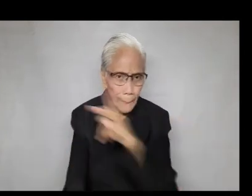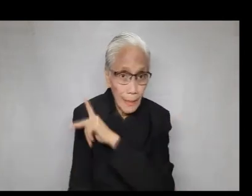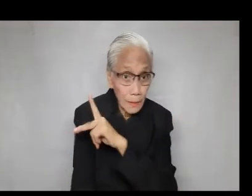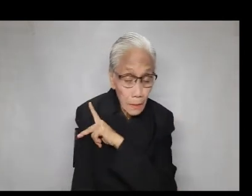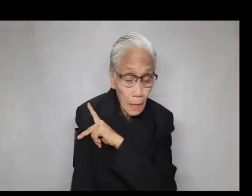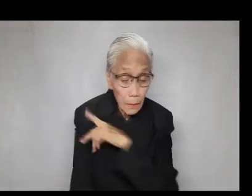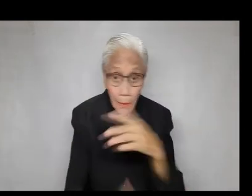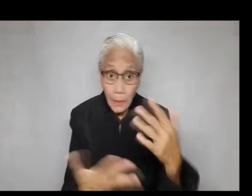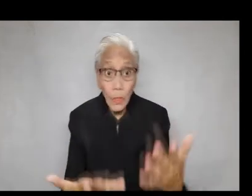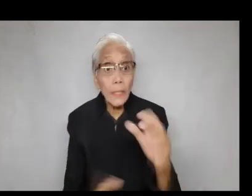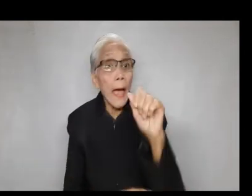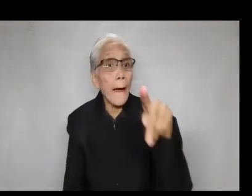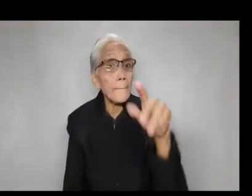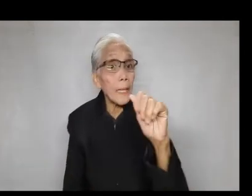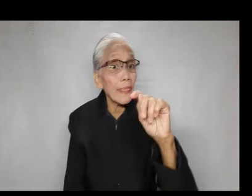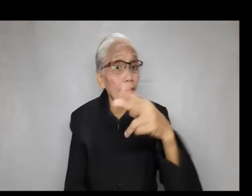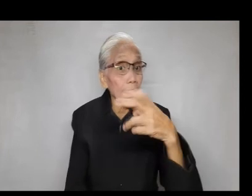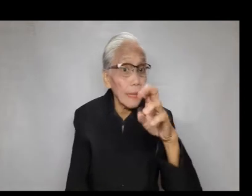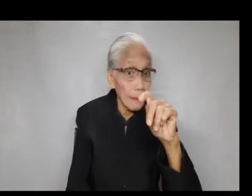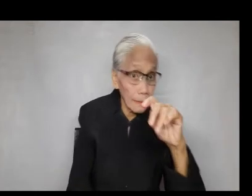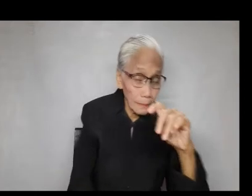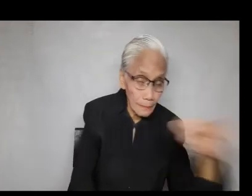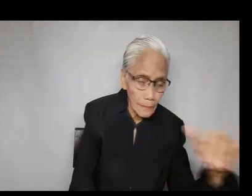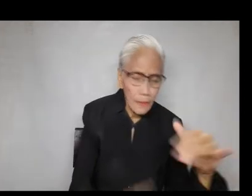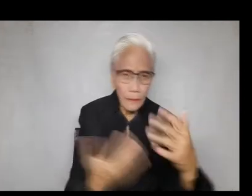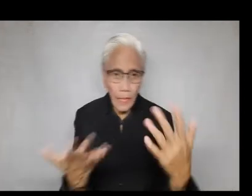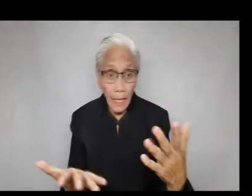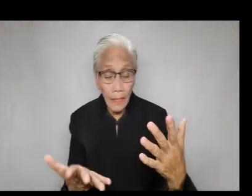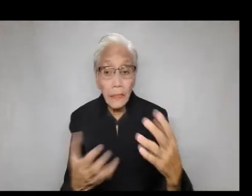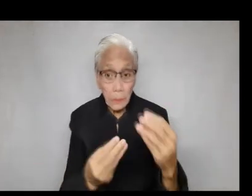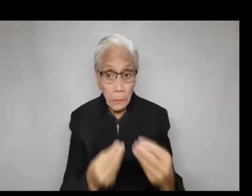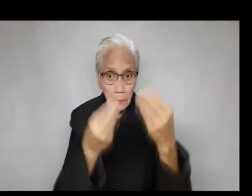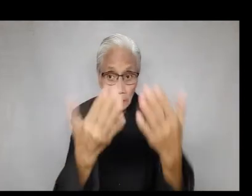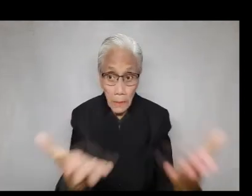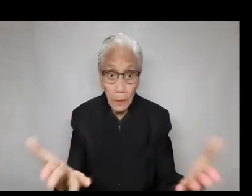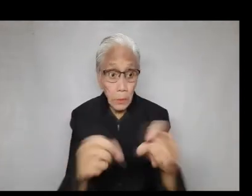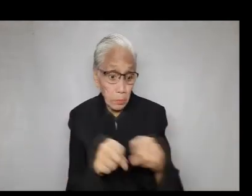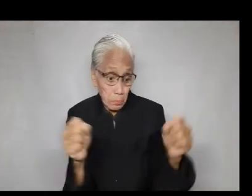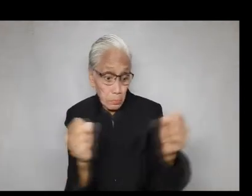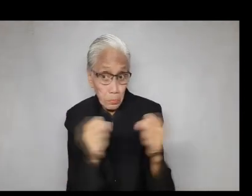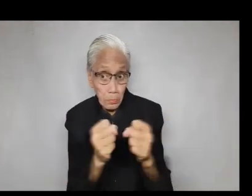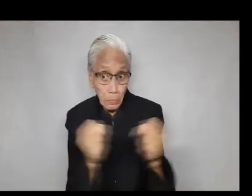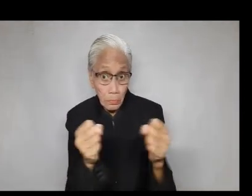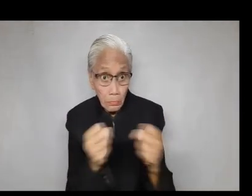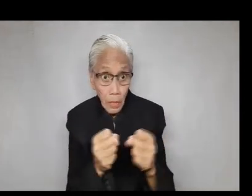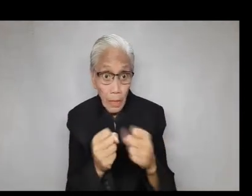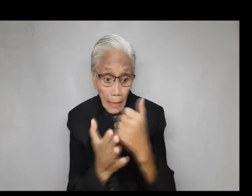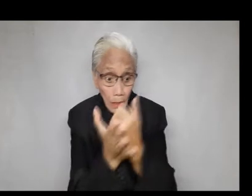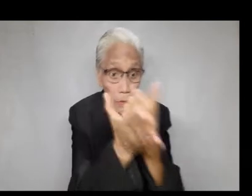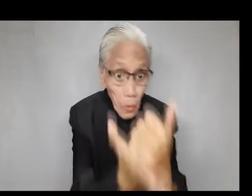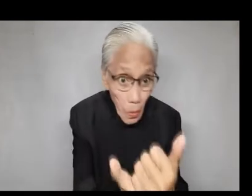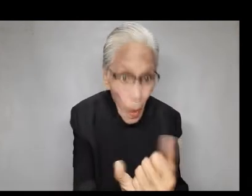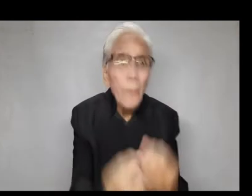functional. That is my job. Trabaho lang, walang personalan. You are just an apathetic service